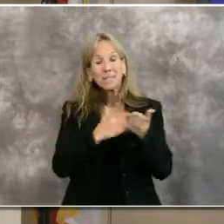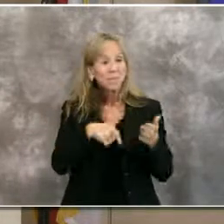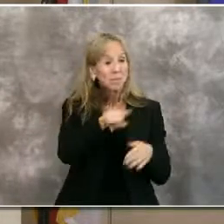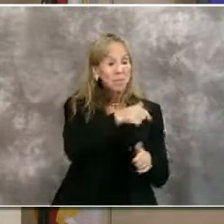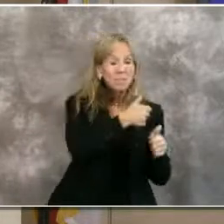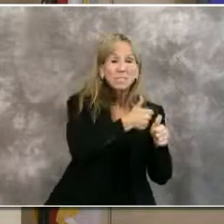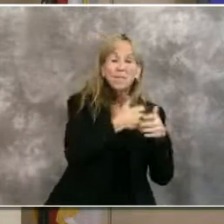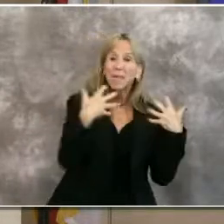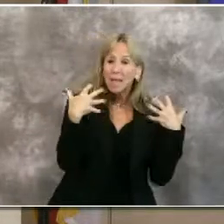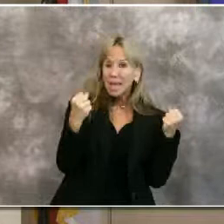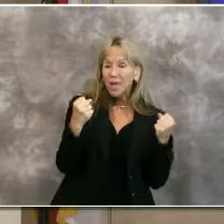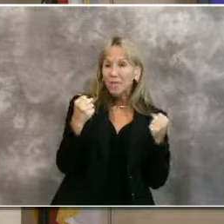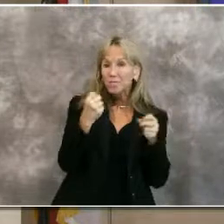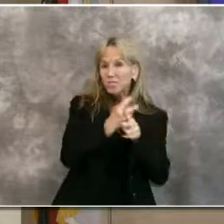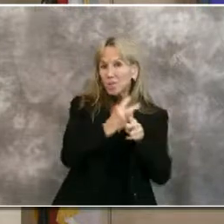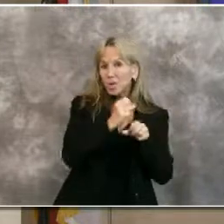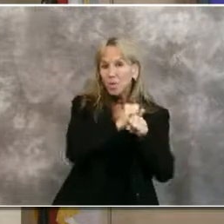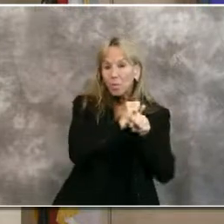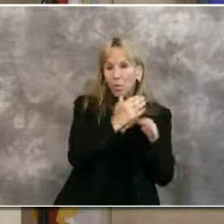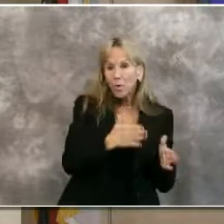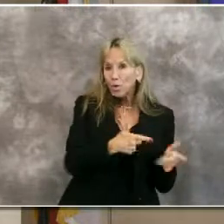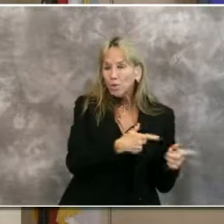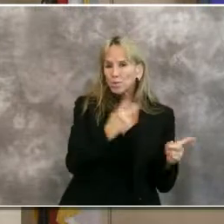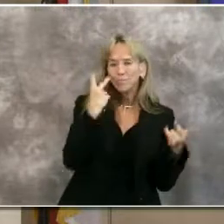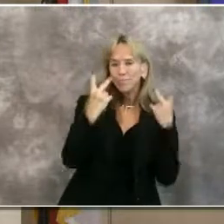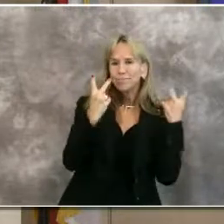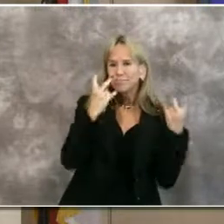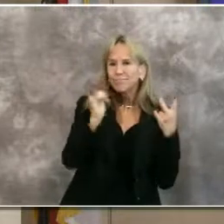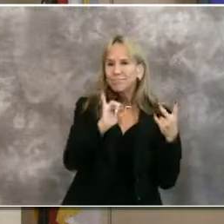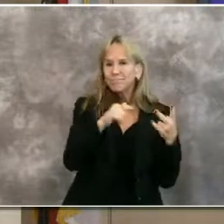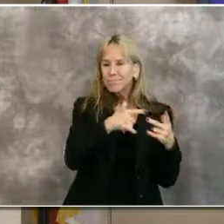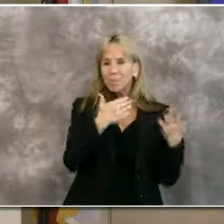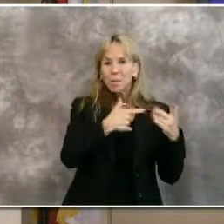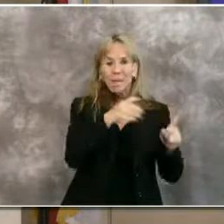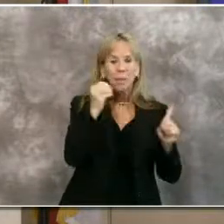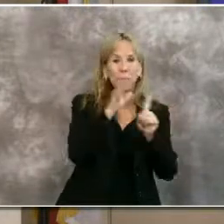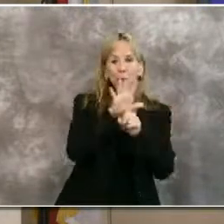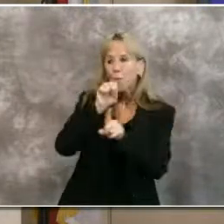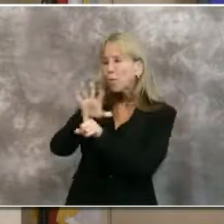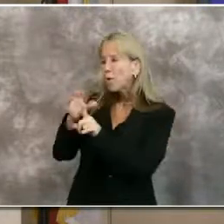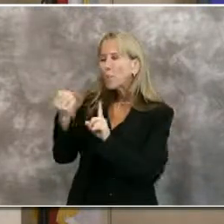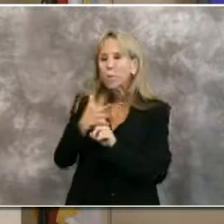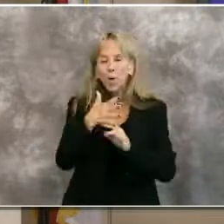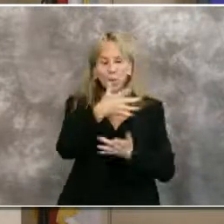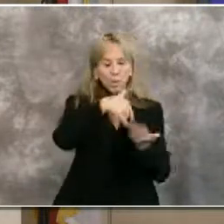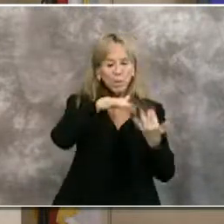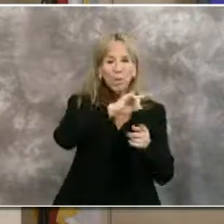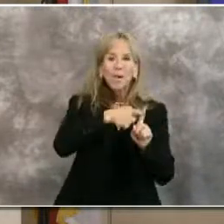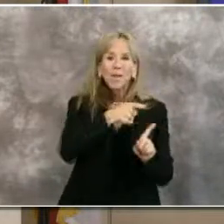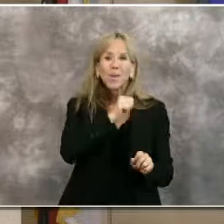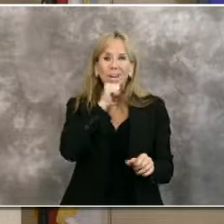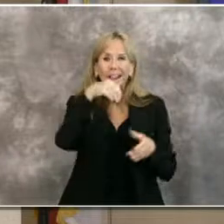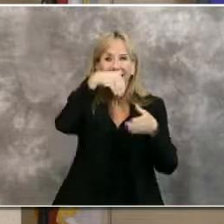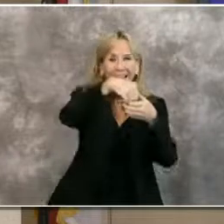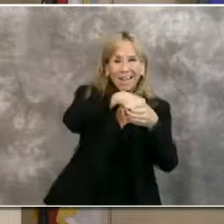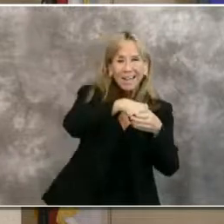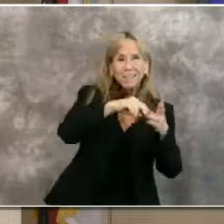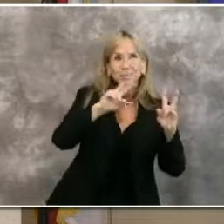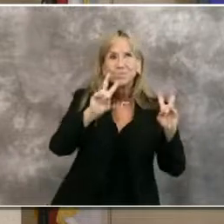workers in the past. It's more likely that they expose each other when they're not in the actual